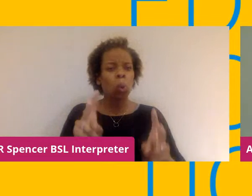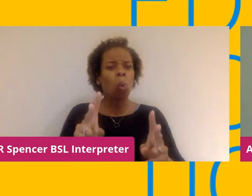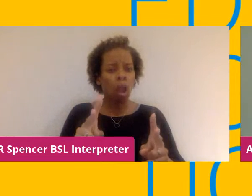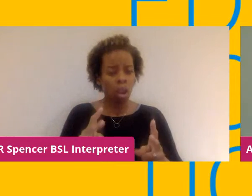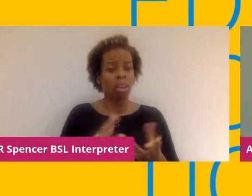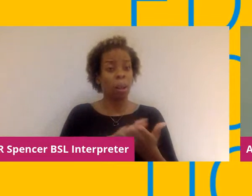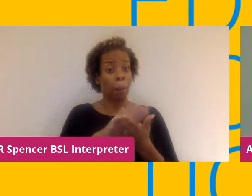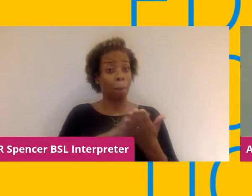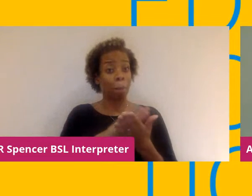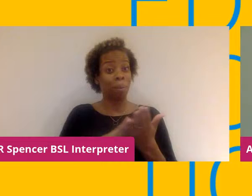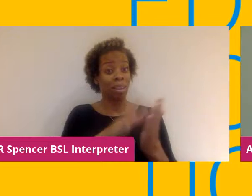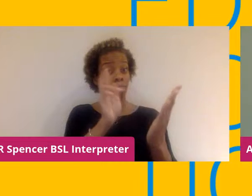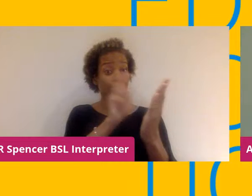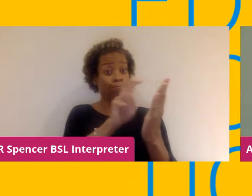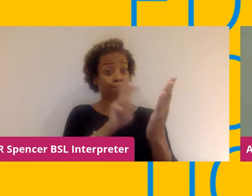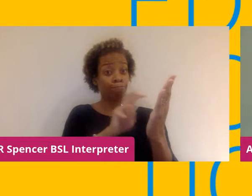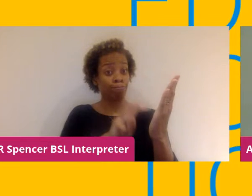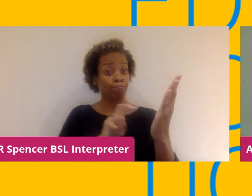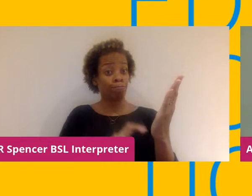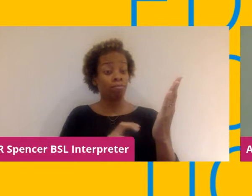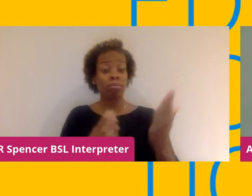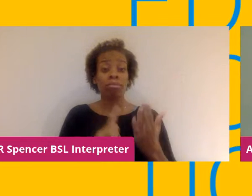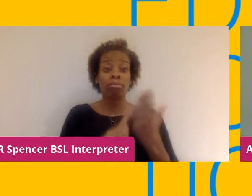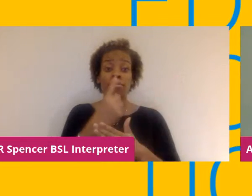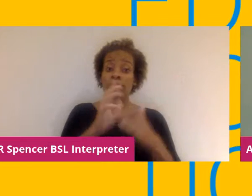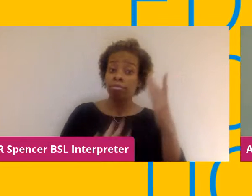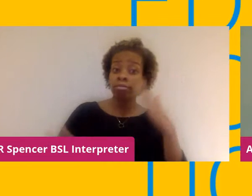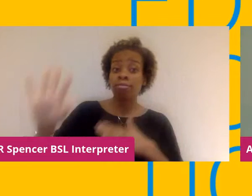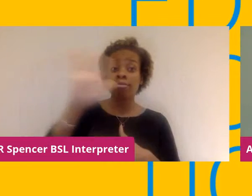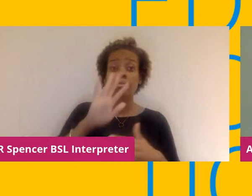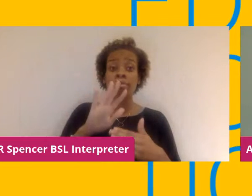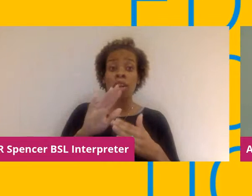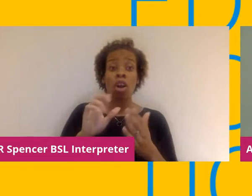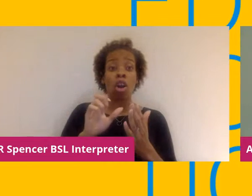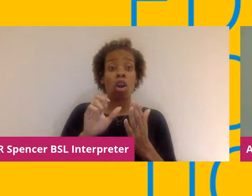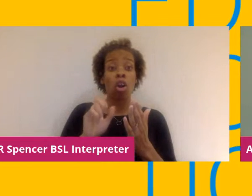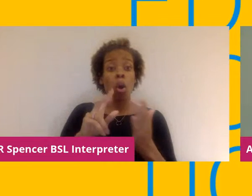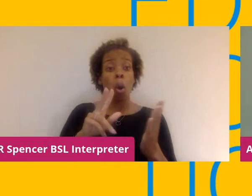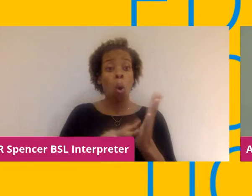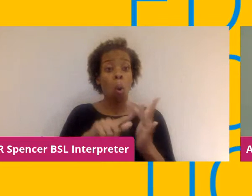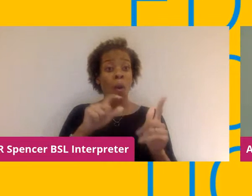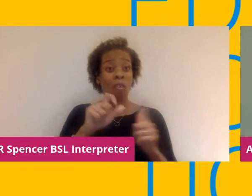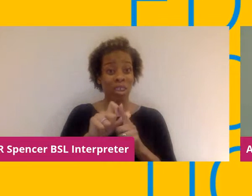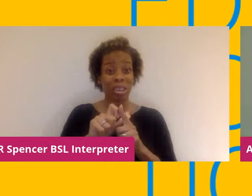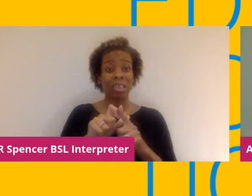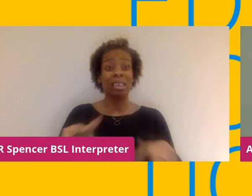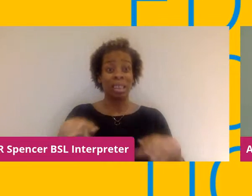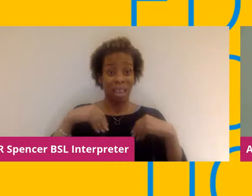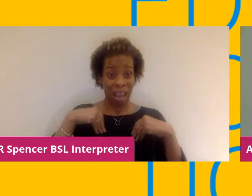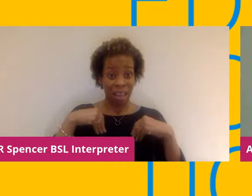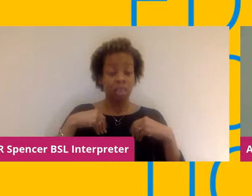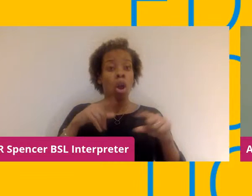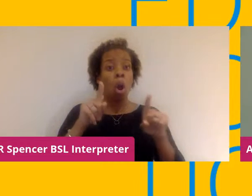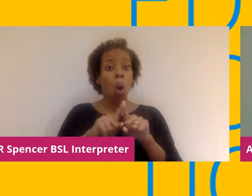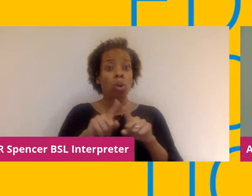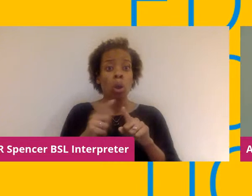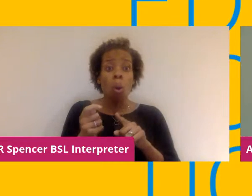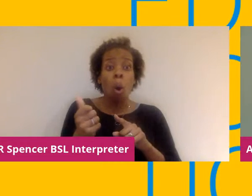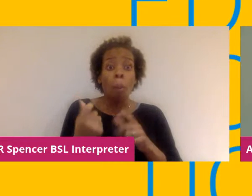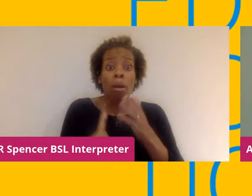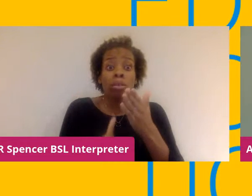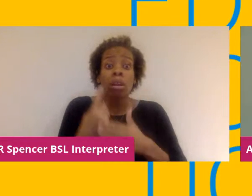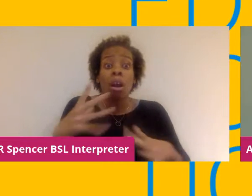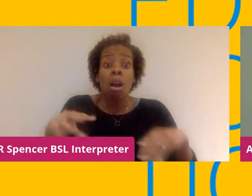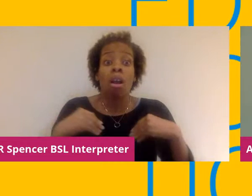report cases of COVID across institutions and also near-miss reporting. So what we mean by